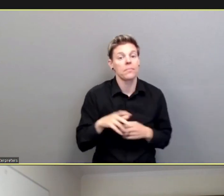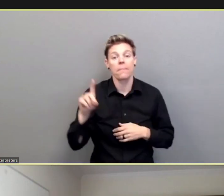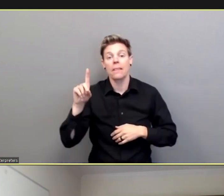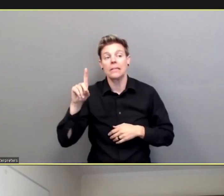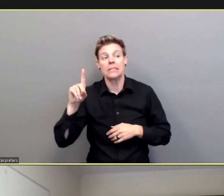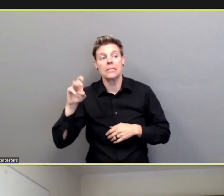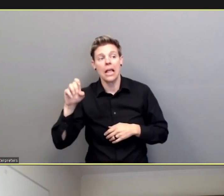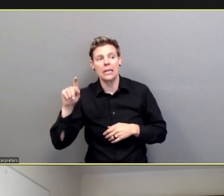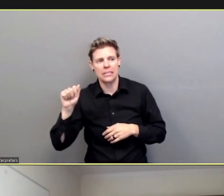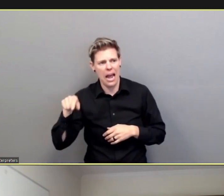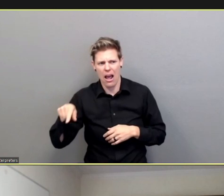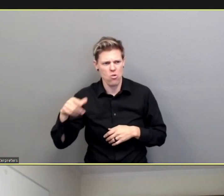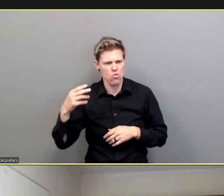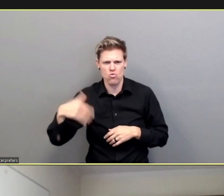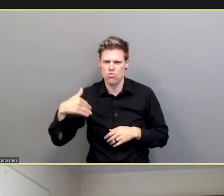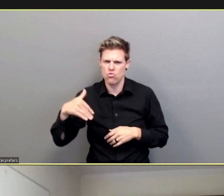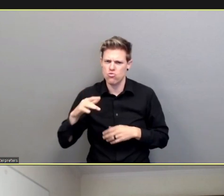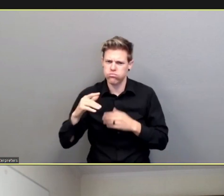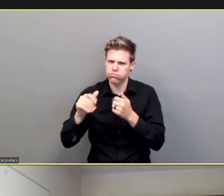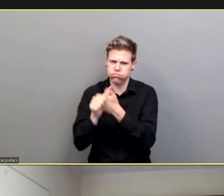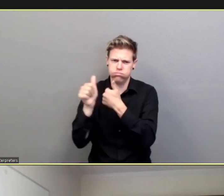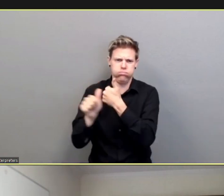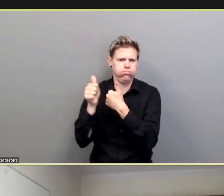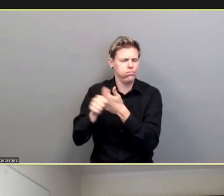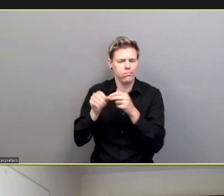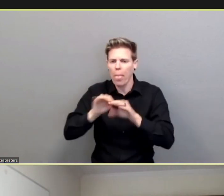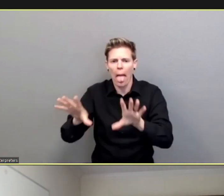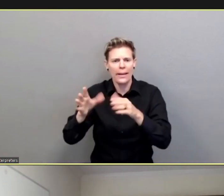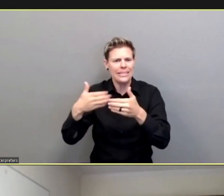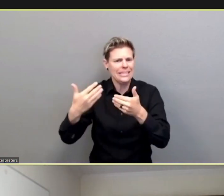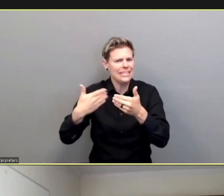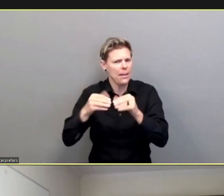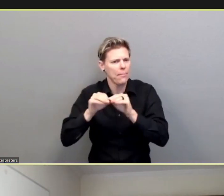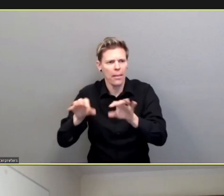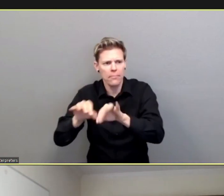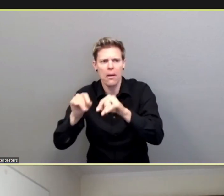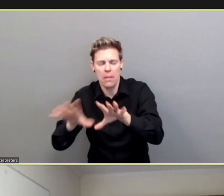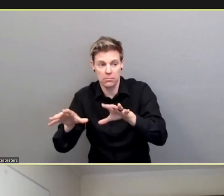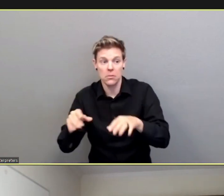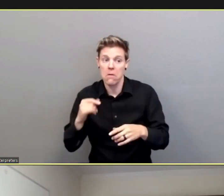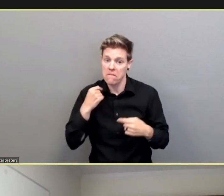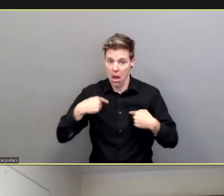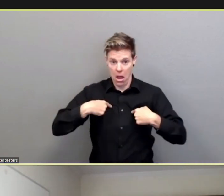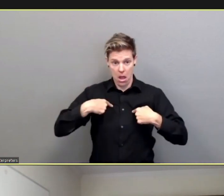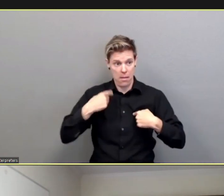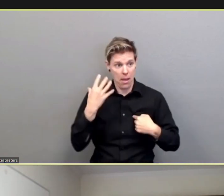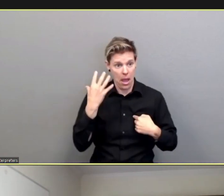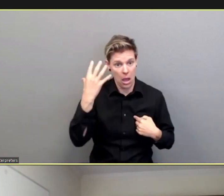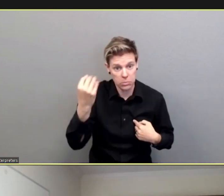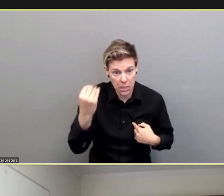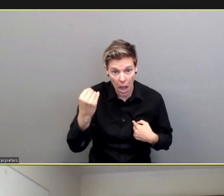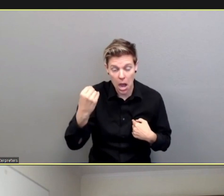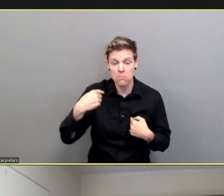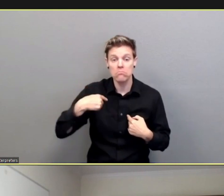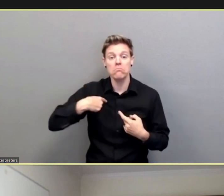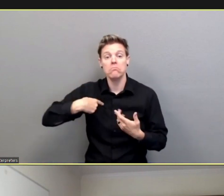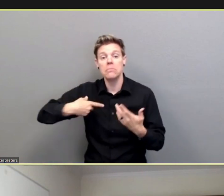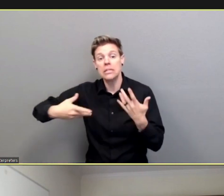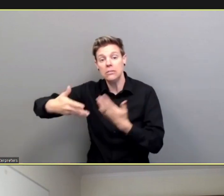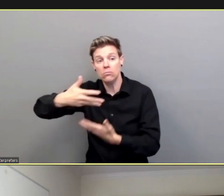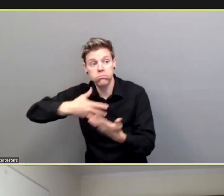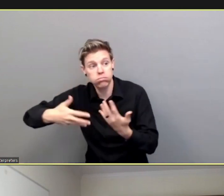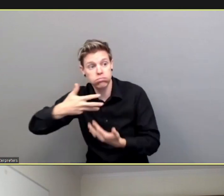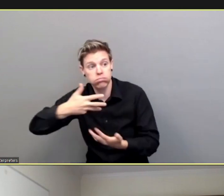variant. So if I'm going to be outdoors in a crowd myself, I'll wear a mask. I just